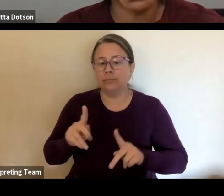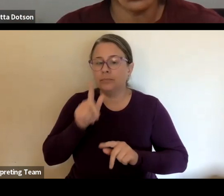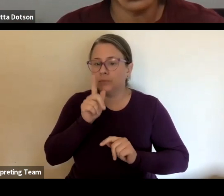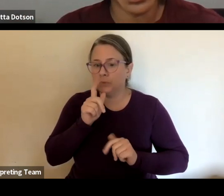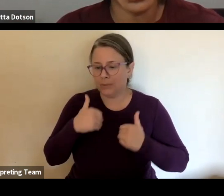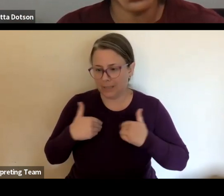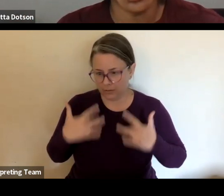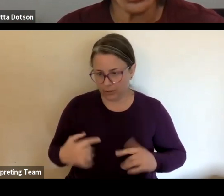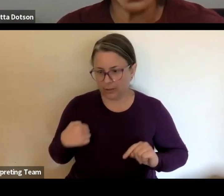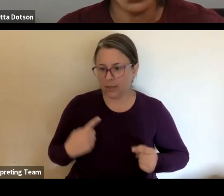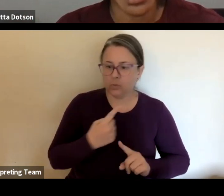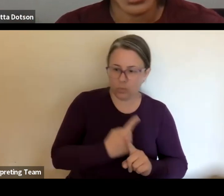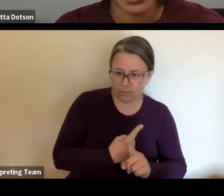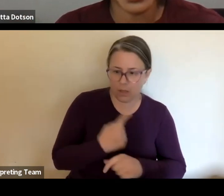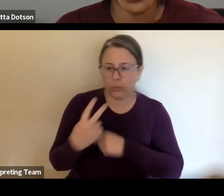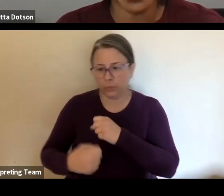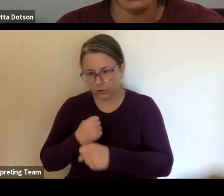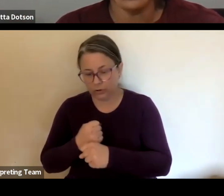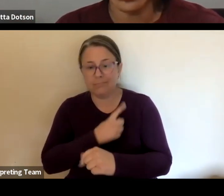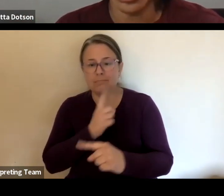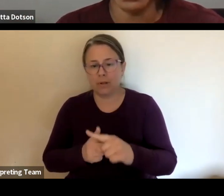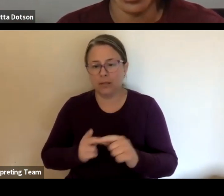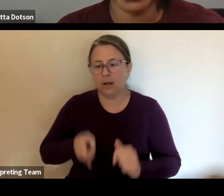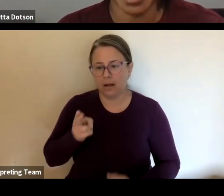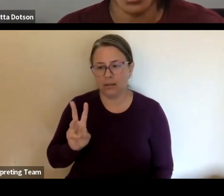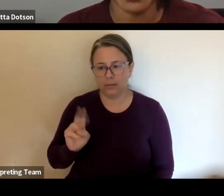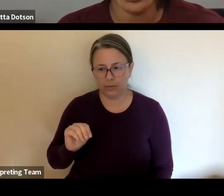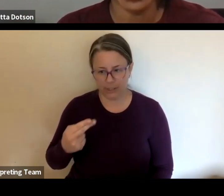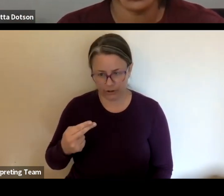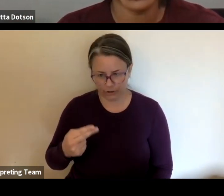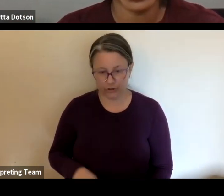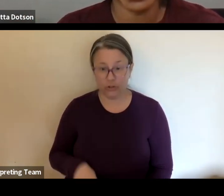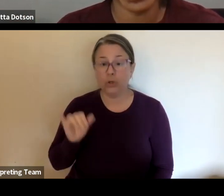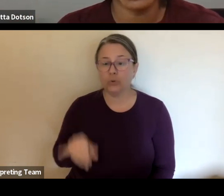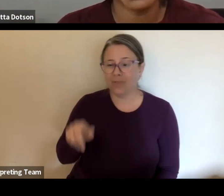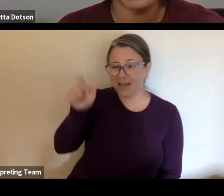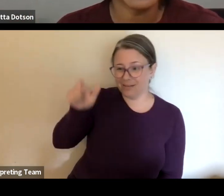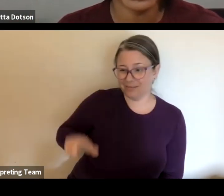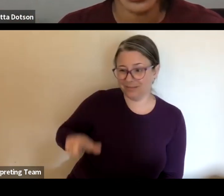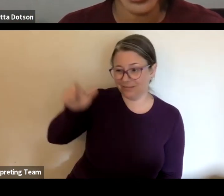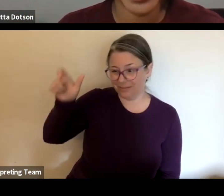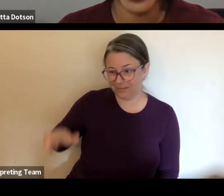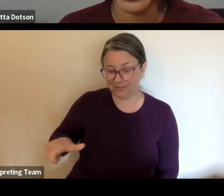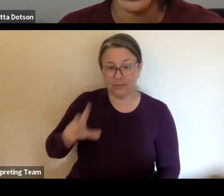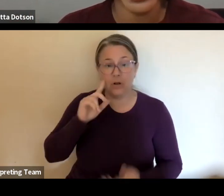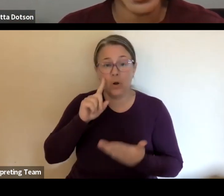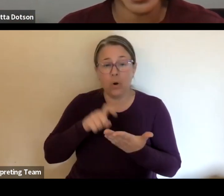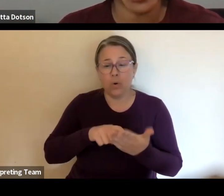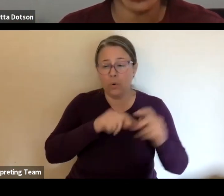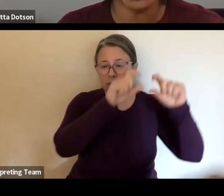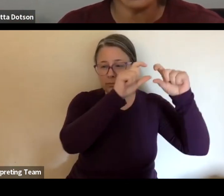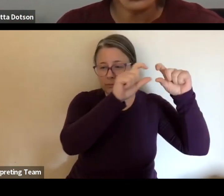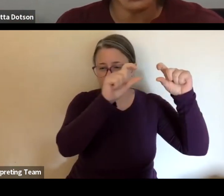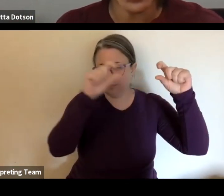bar represents the percentage of people who had dementia. And so if you look, this is one of those things where you don't